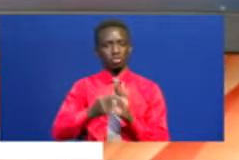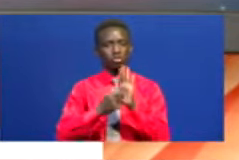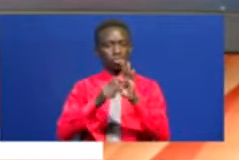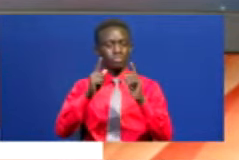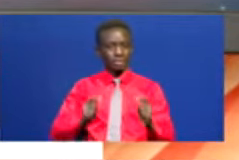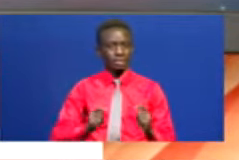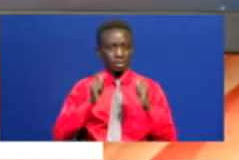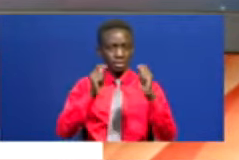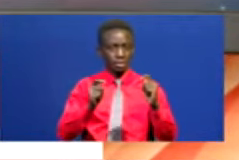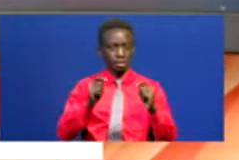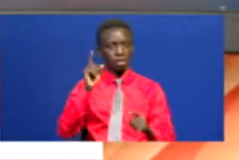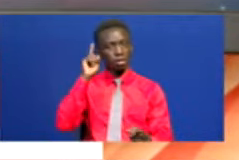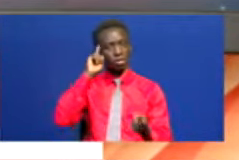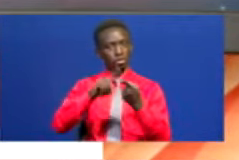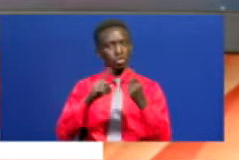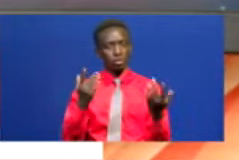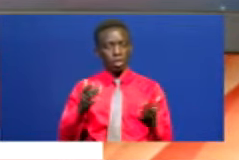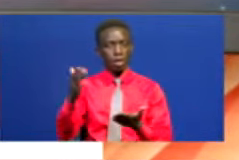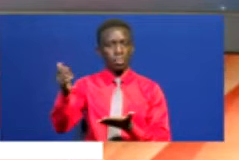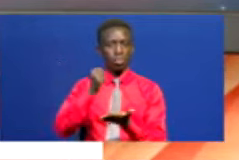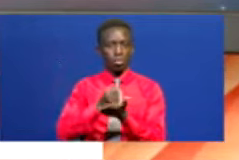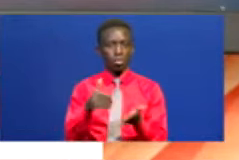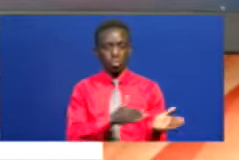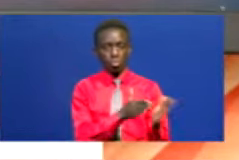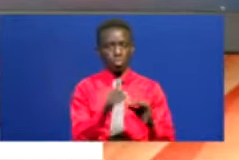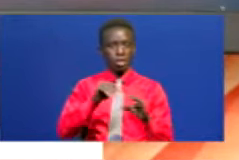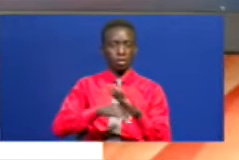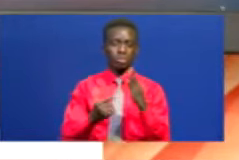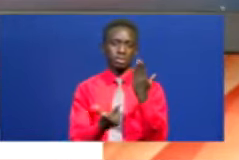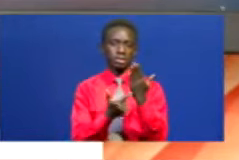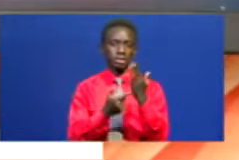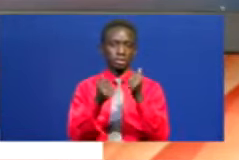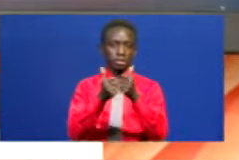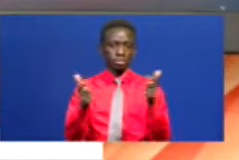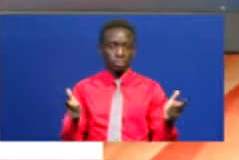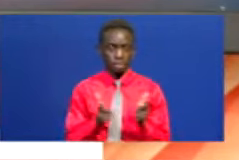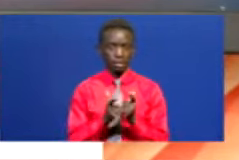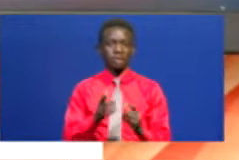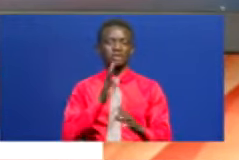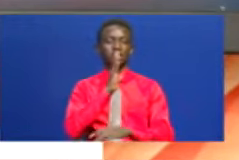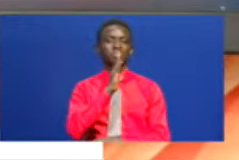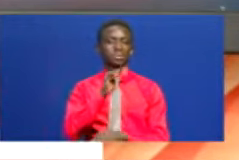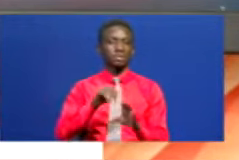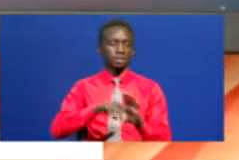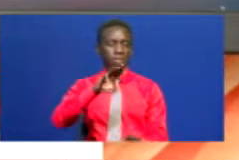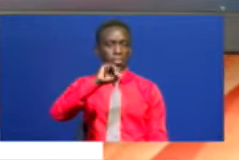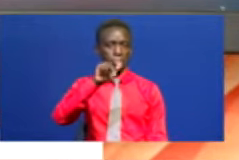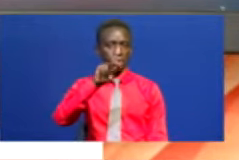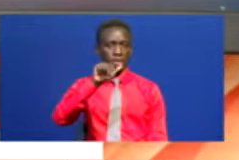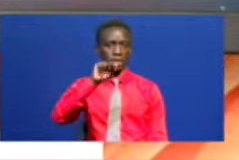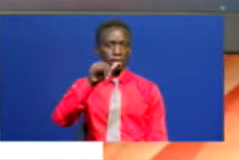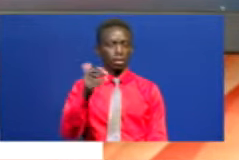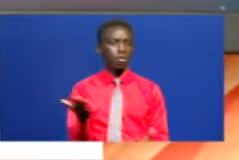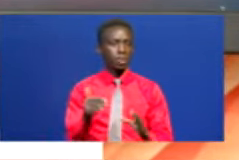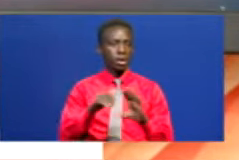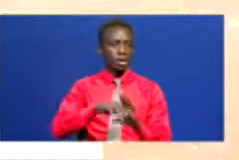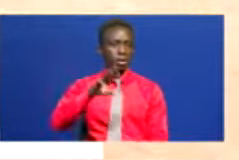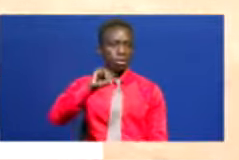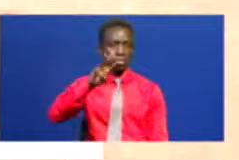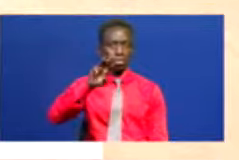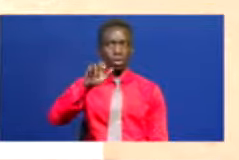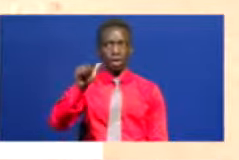into employment opportunities available on the digital space. Speaking at Makina in Moya Sub-County, Embu County,